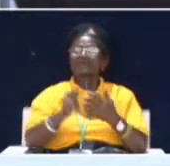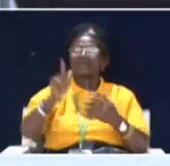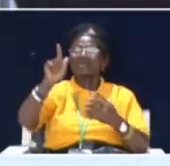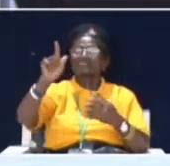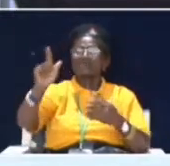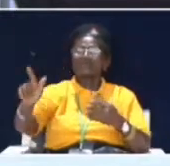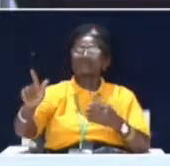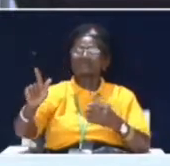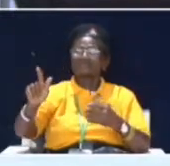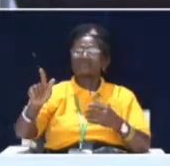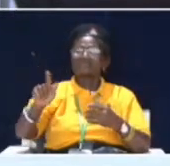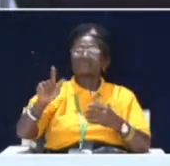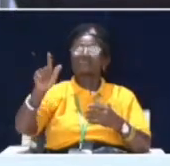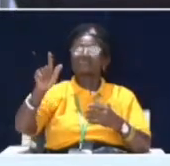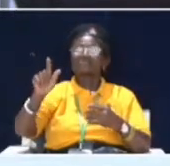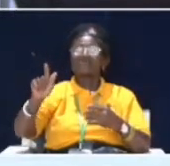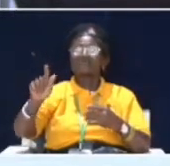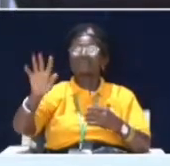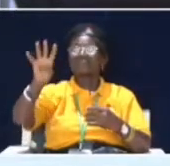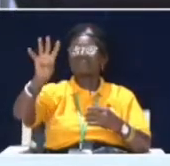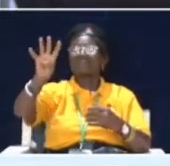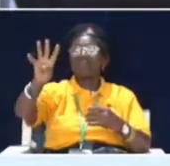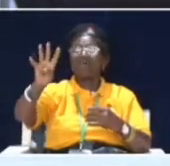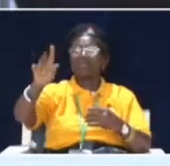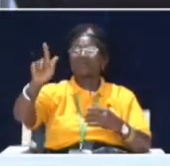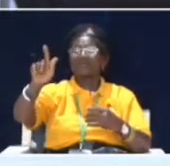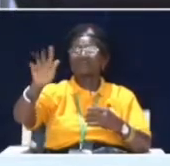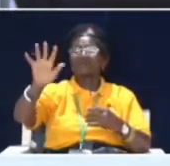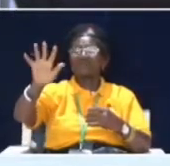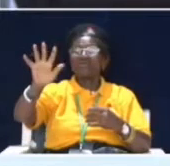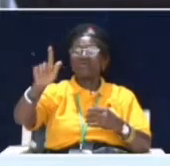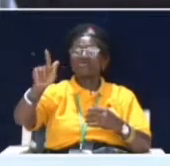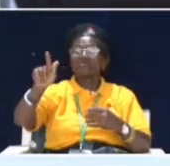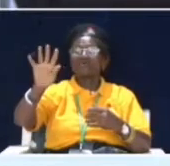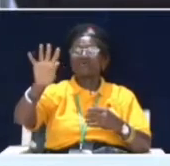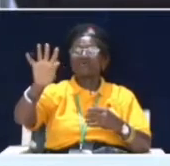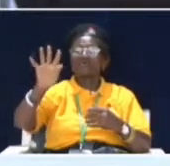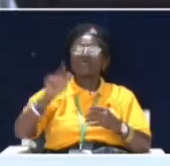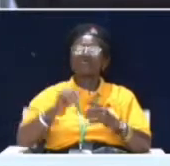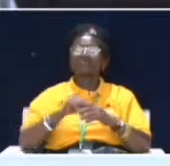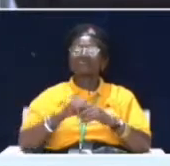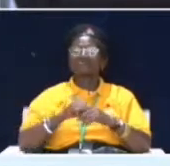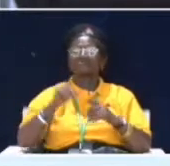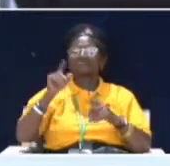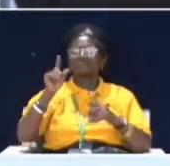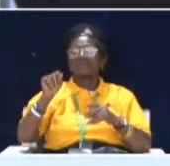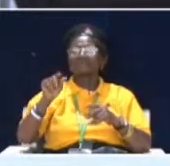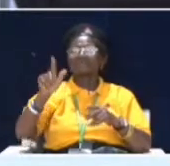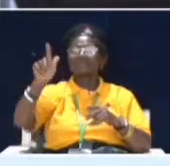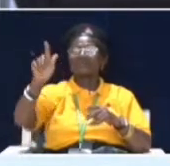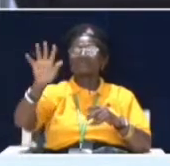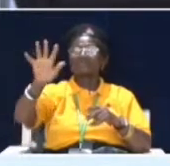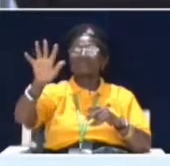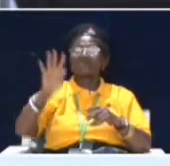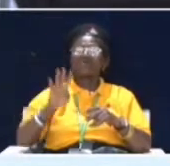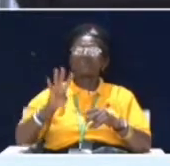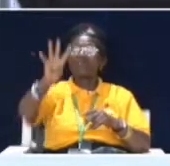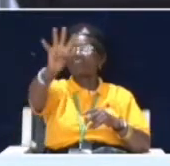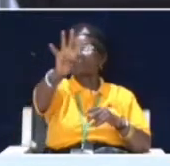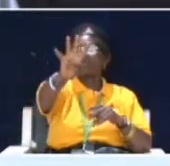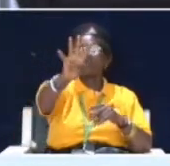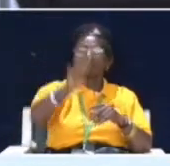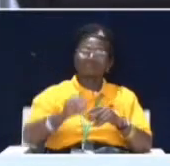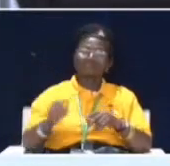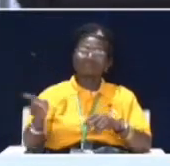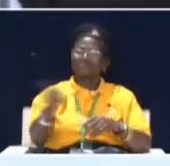2024. Isin emimimo takoko odun to nbo ti o waye ni ojo karun osu kini odun 2024. And you ask me why are you